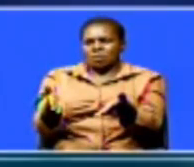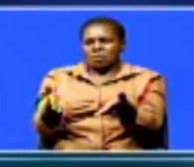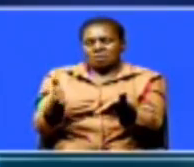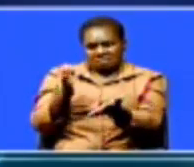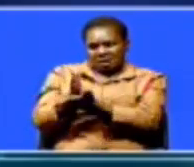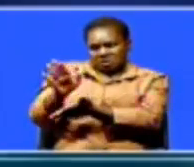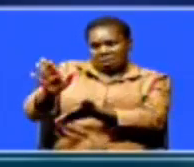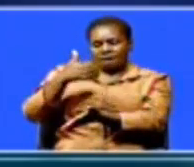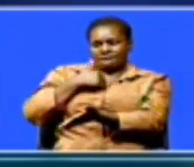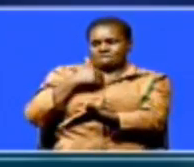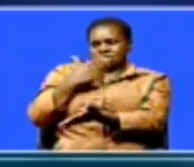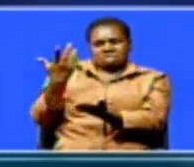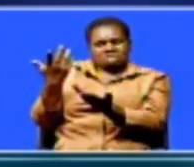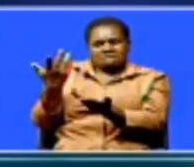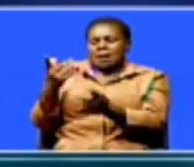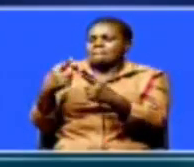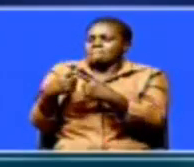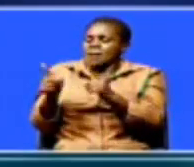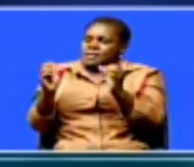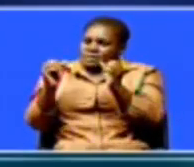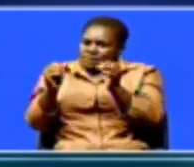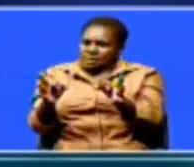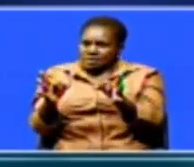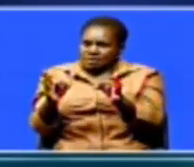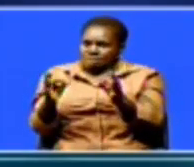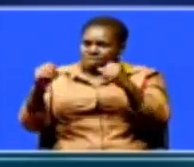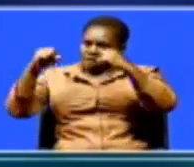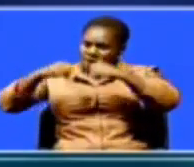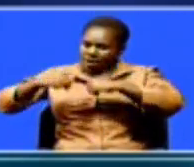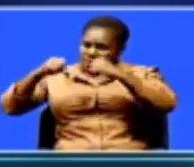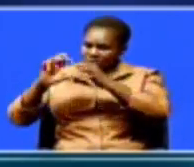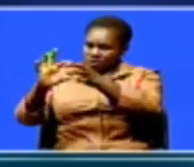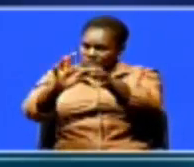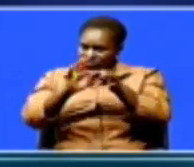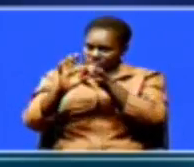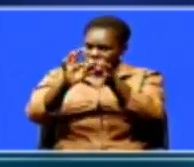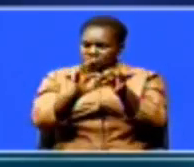to do so. But if they have to enter into a coalition